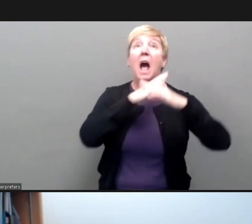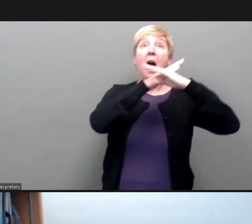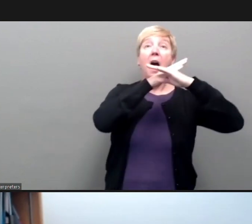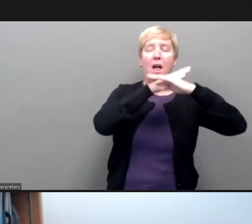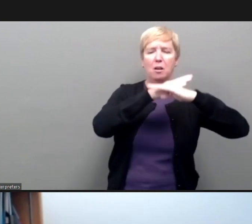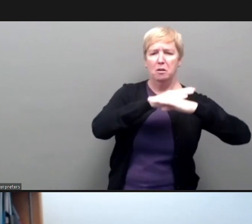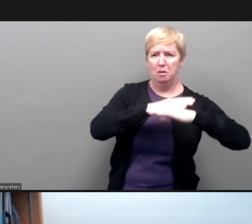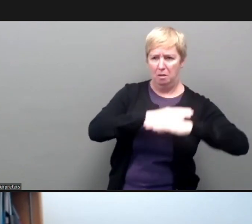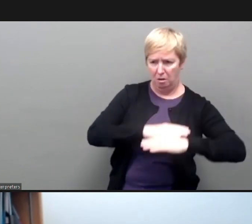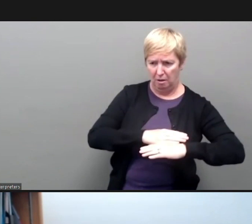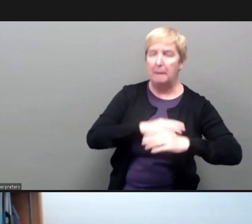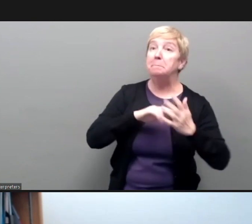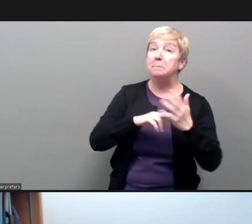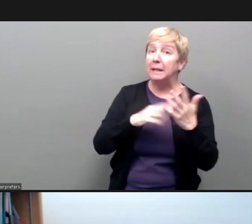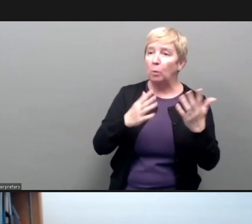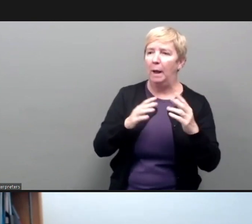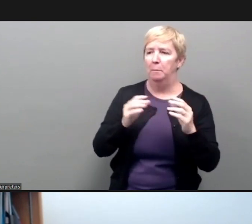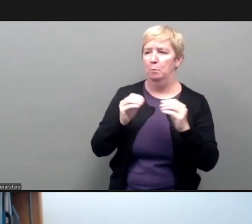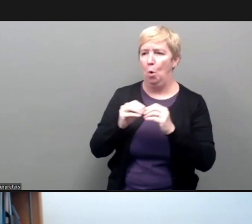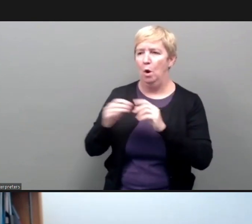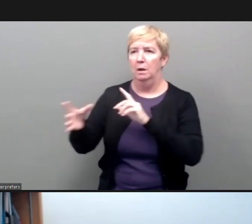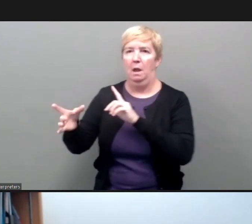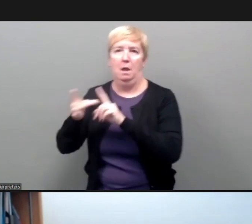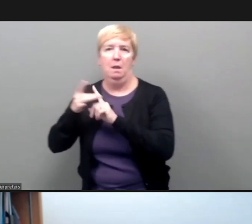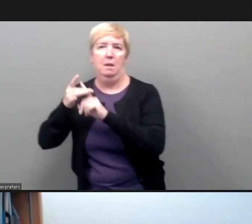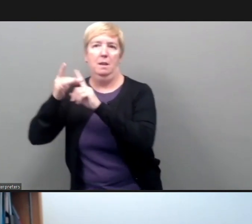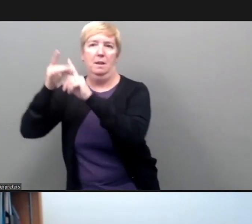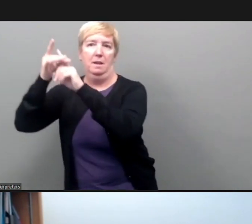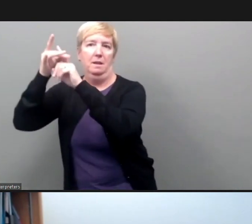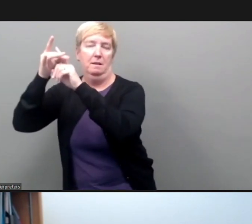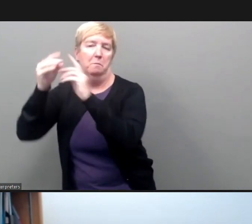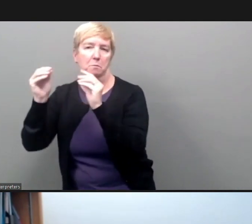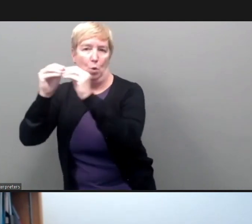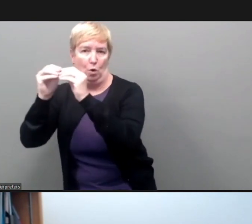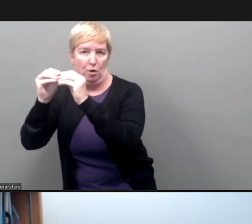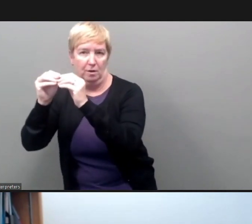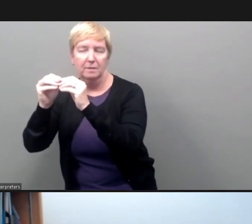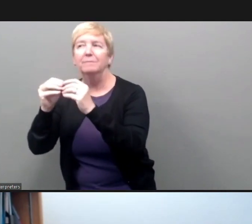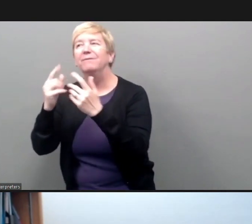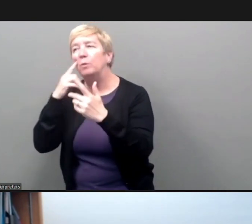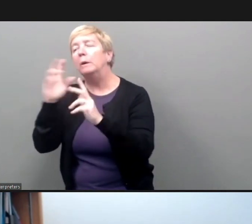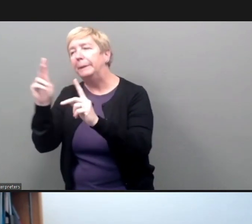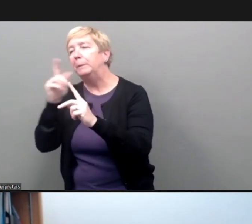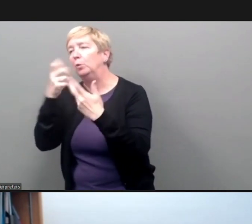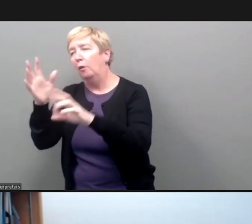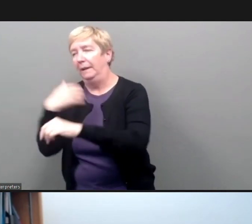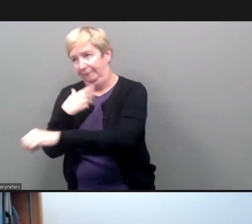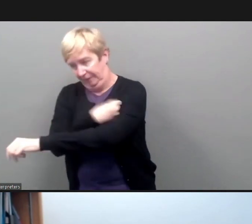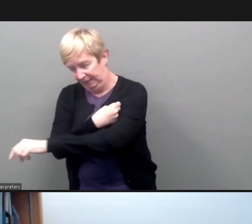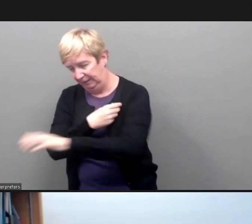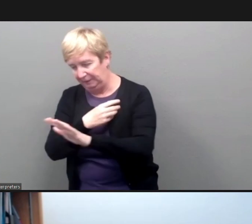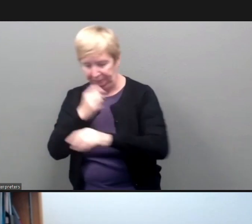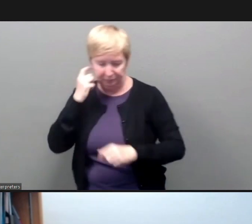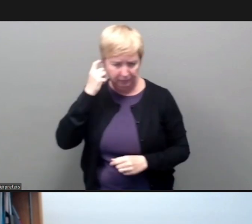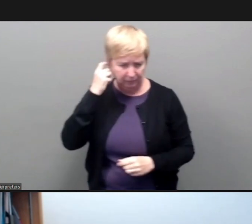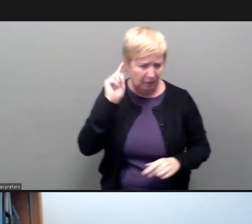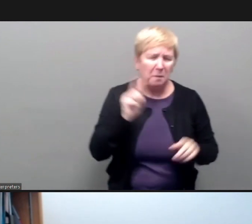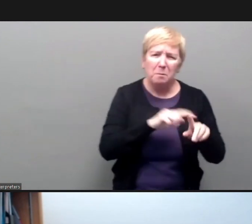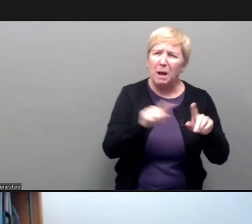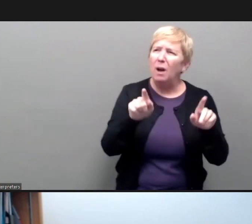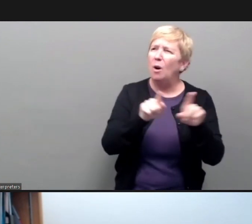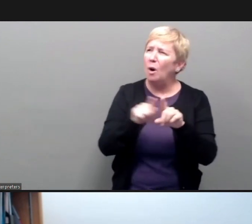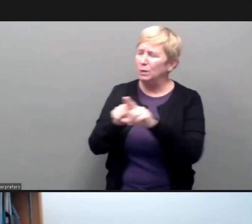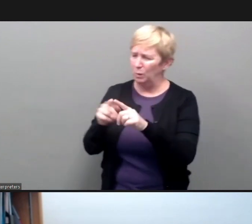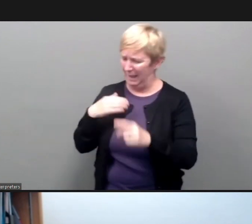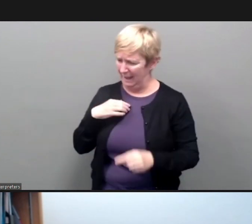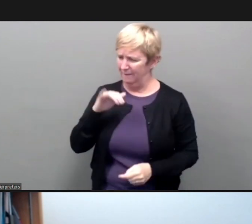increasing breakthrough cases and increasing number of people are vaccinated. But are there also, I think they're called